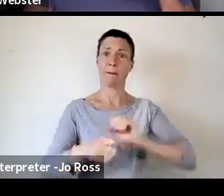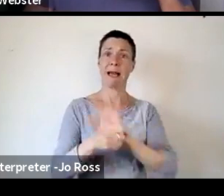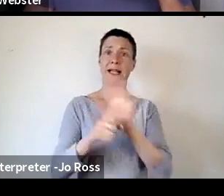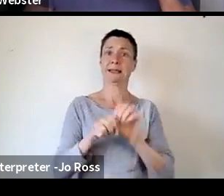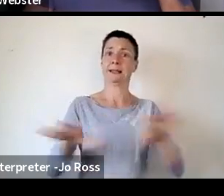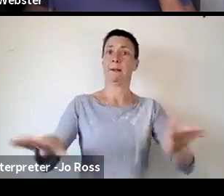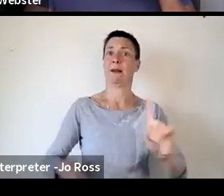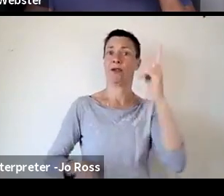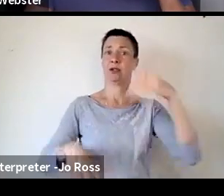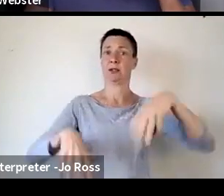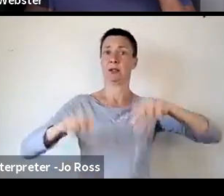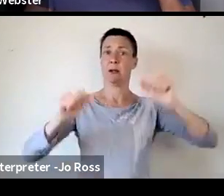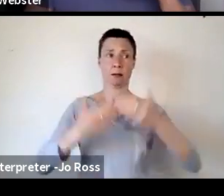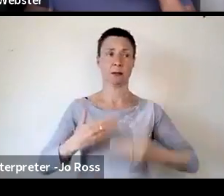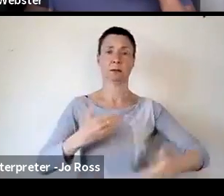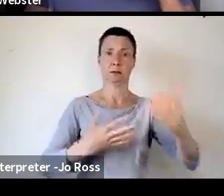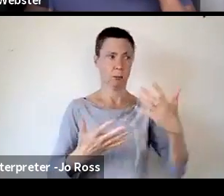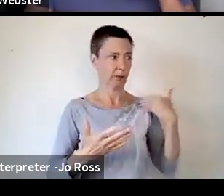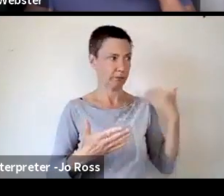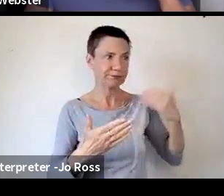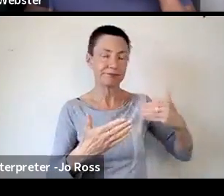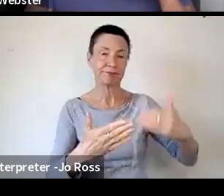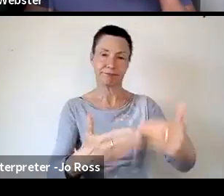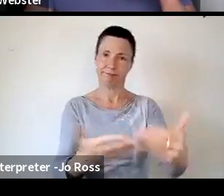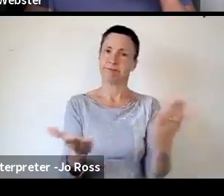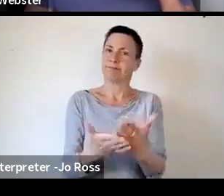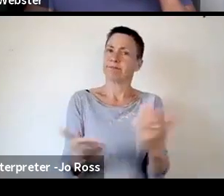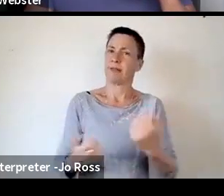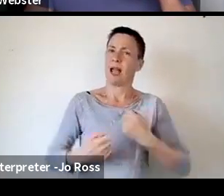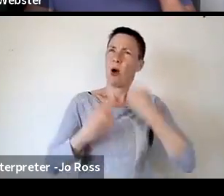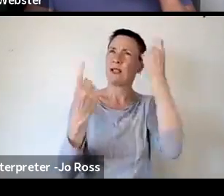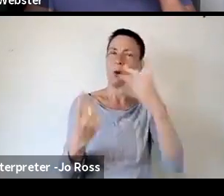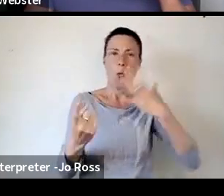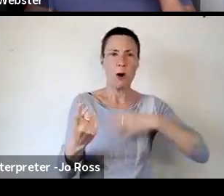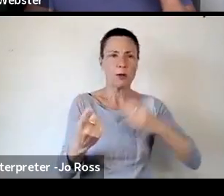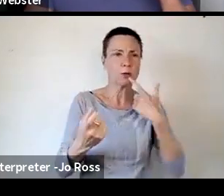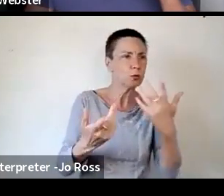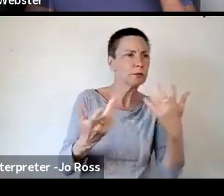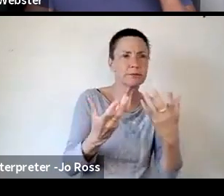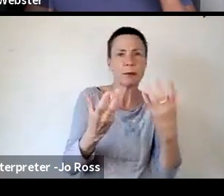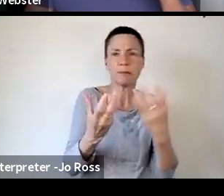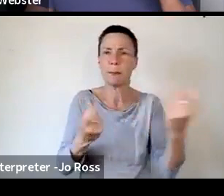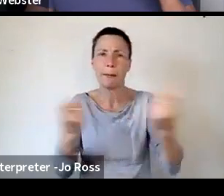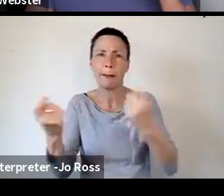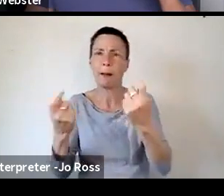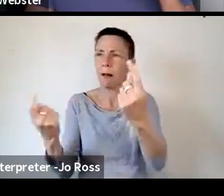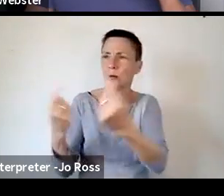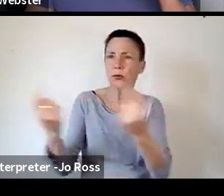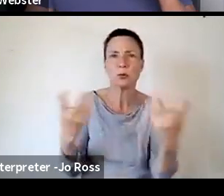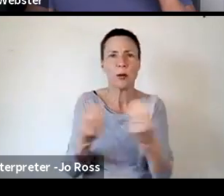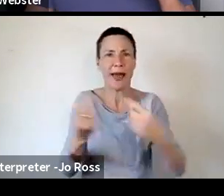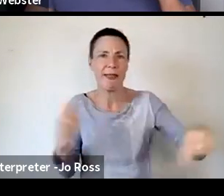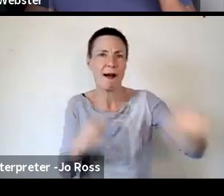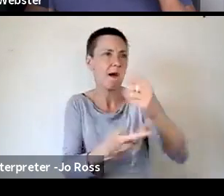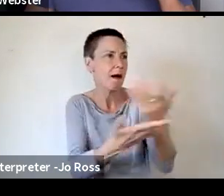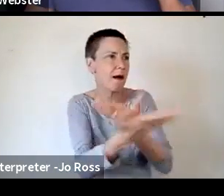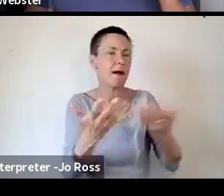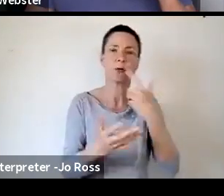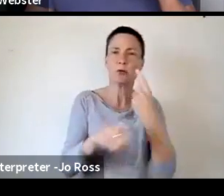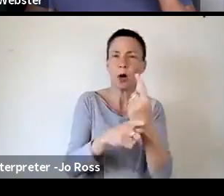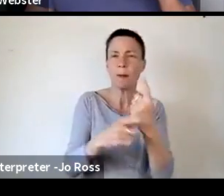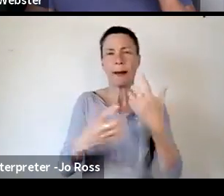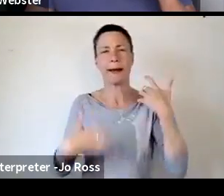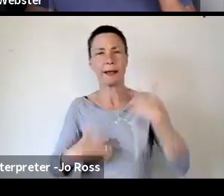hit. And really, it was our idea to bring people together to talk about interesting subjects,